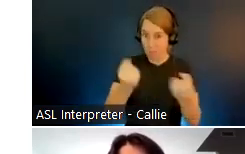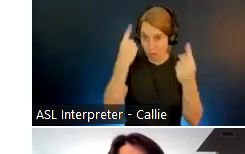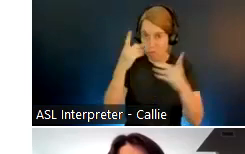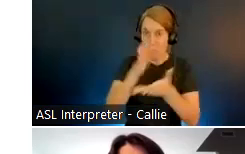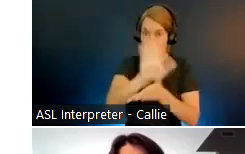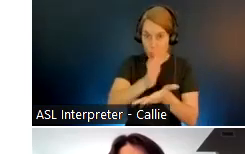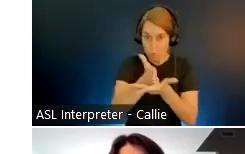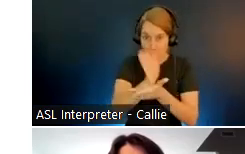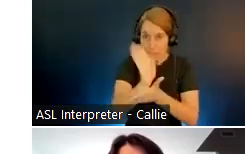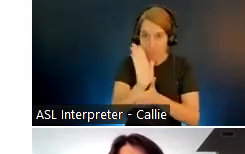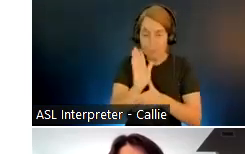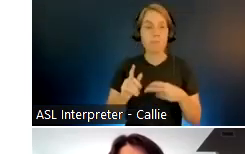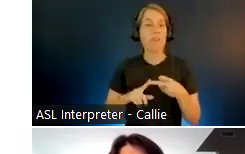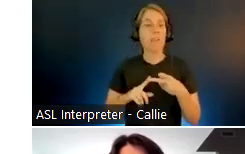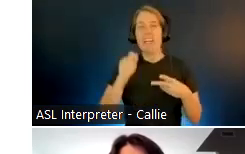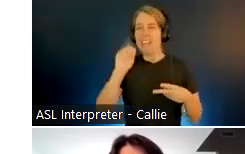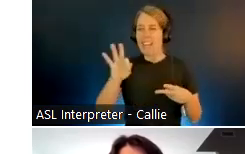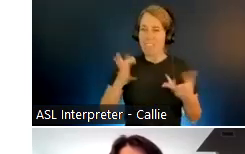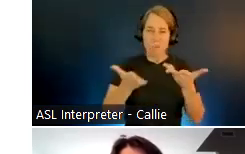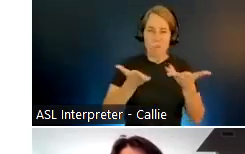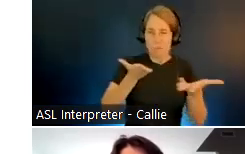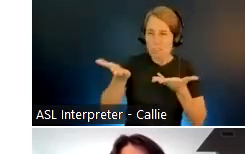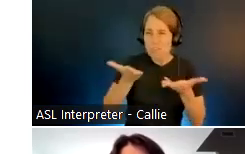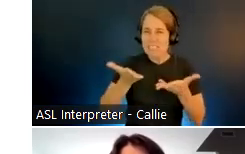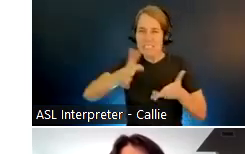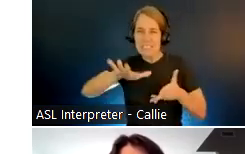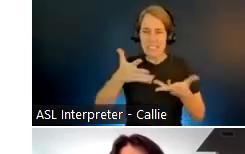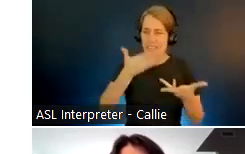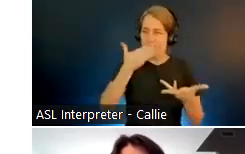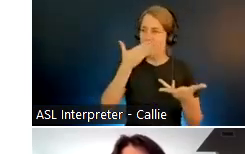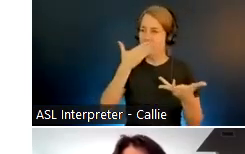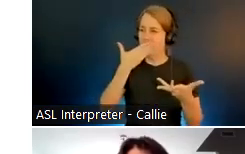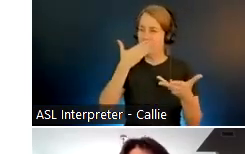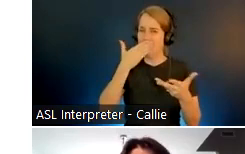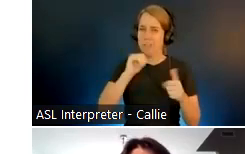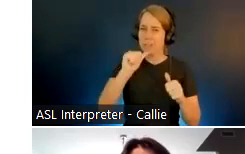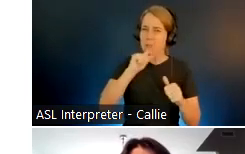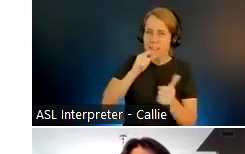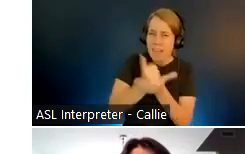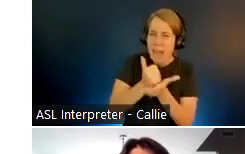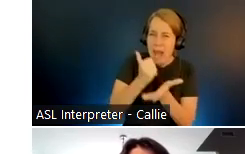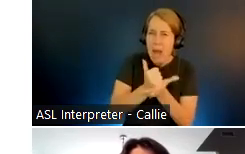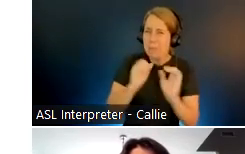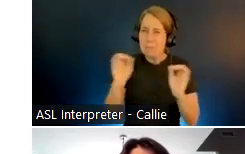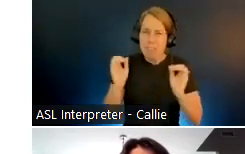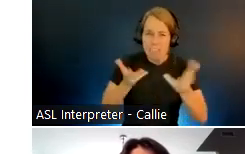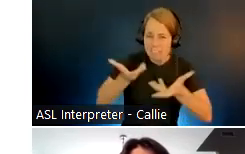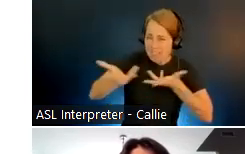services they're receiving are not helping them. Next slide, please.